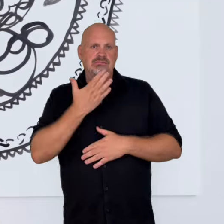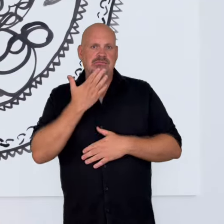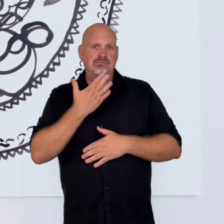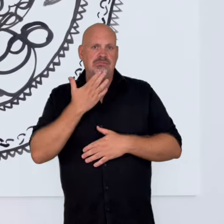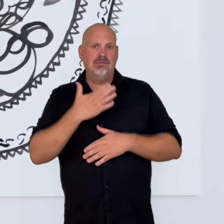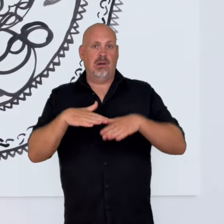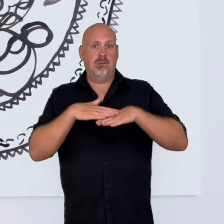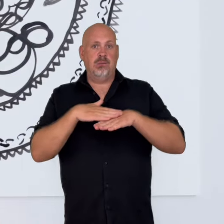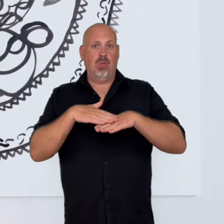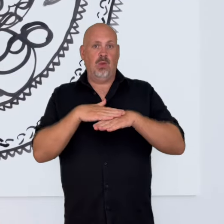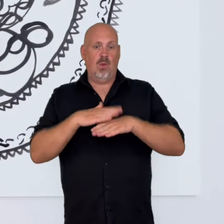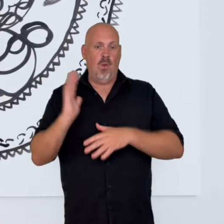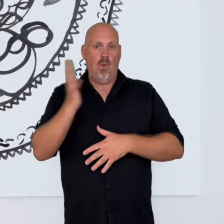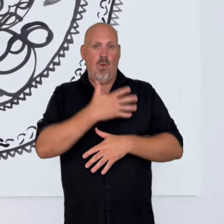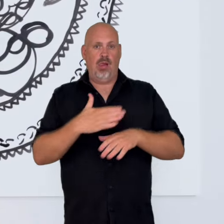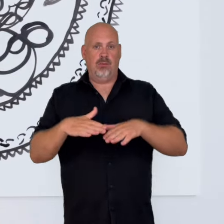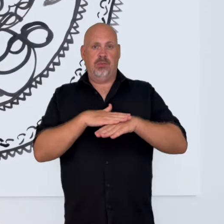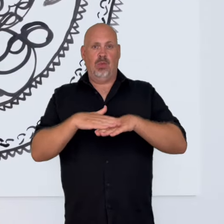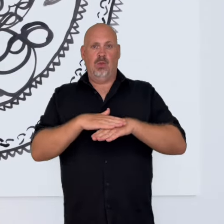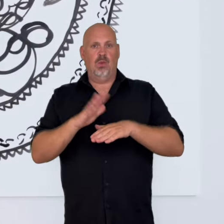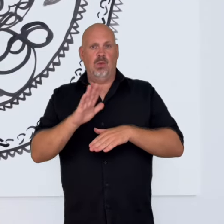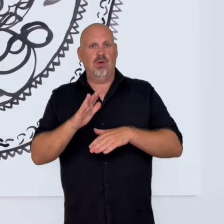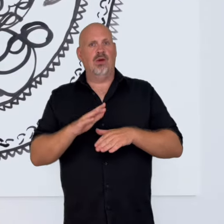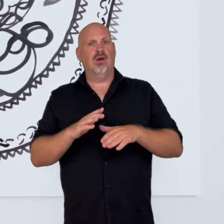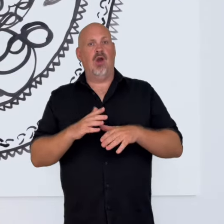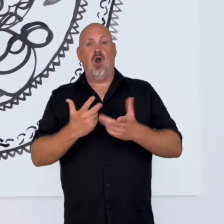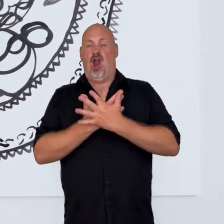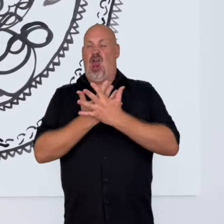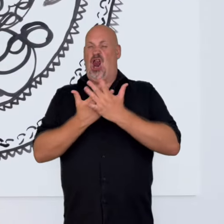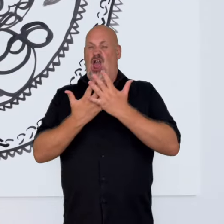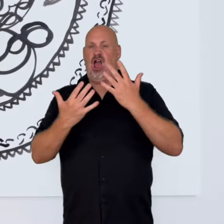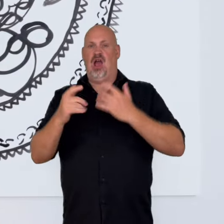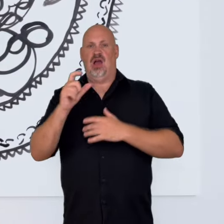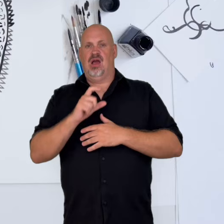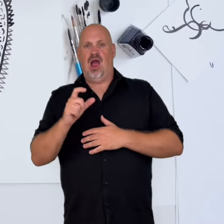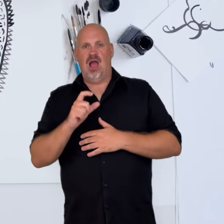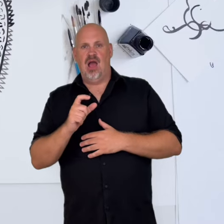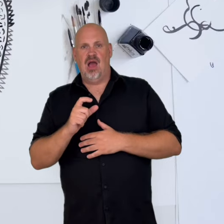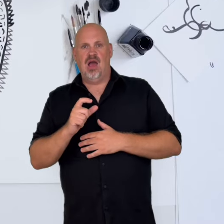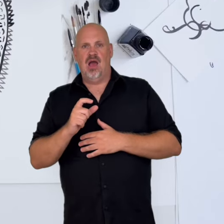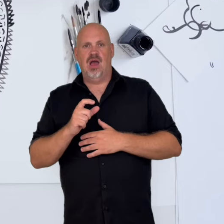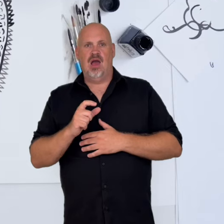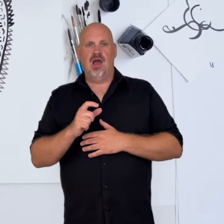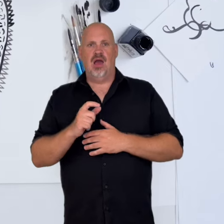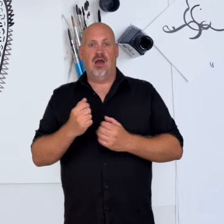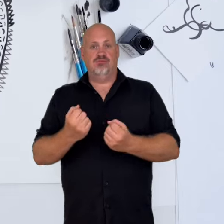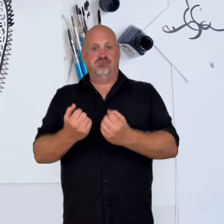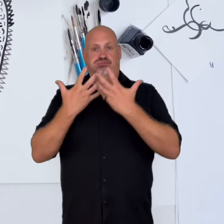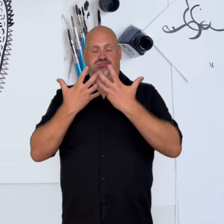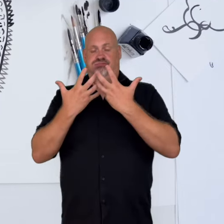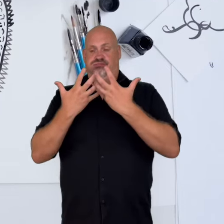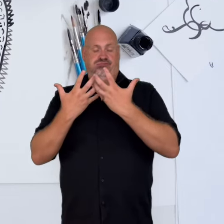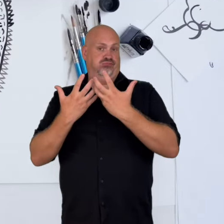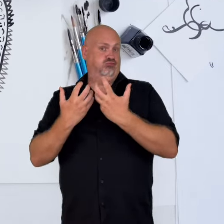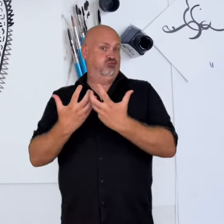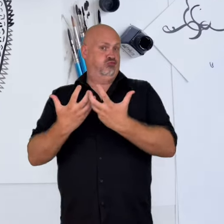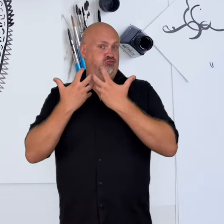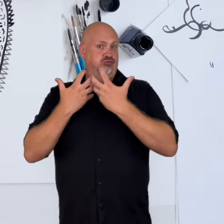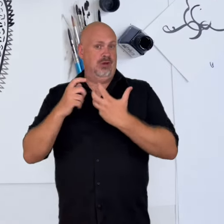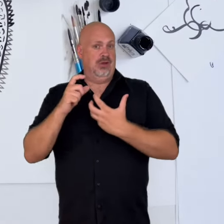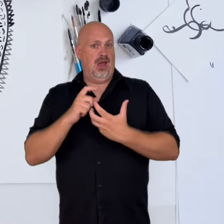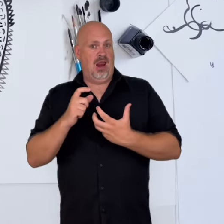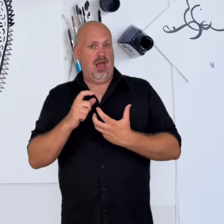and experiences of drawing can get something quite rewarding out of it. When you do come to add colour, a sort of